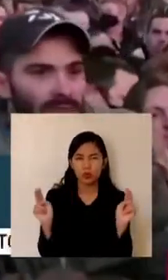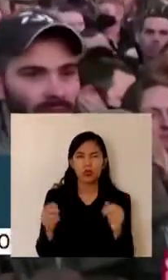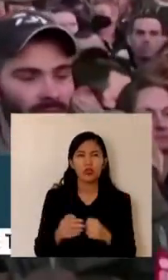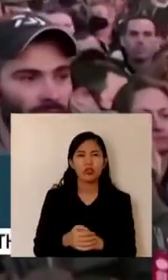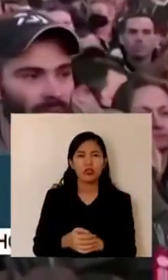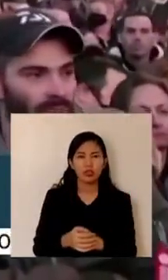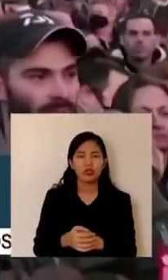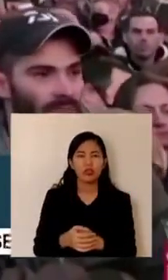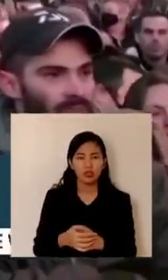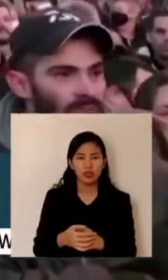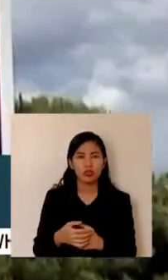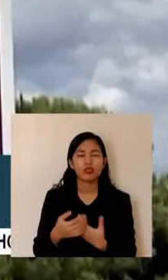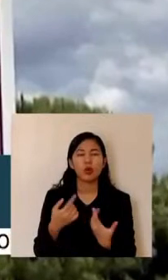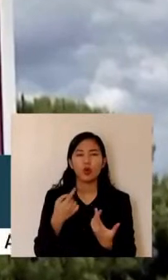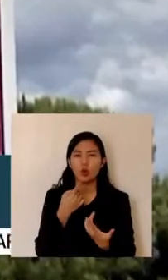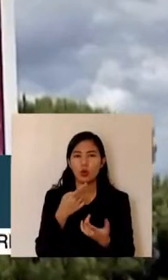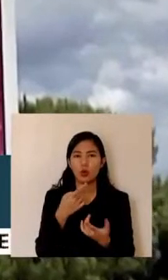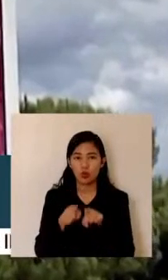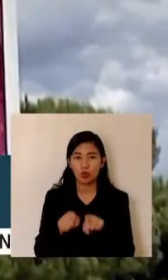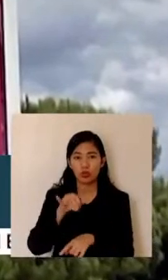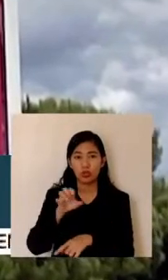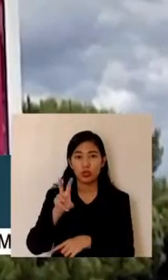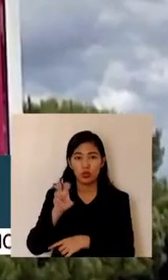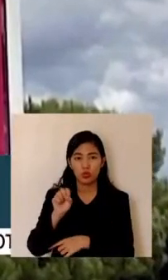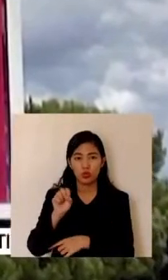for the crisis.